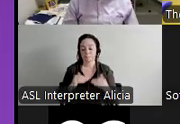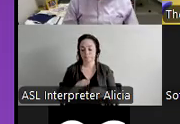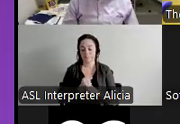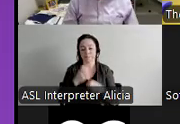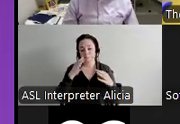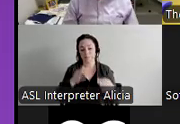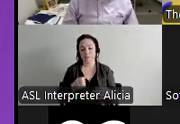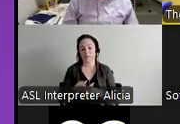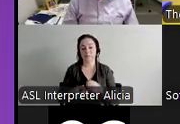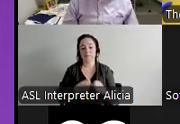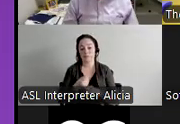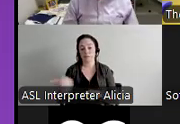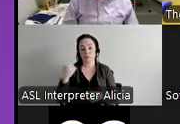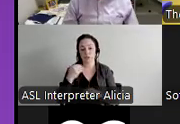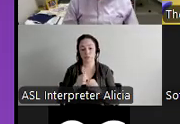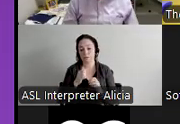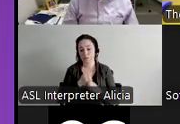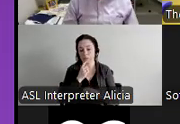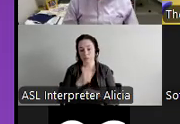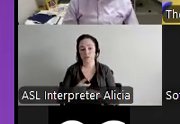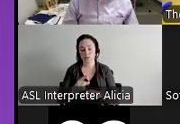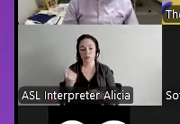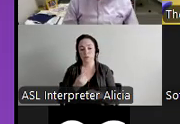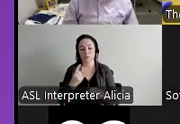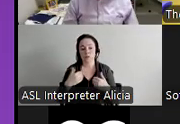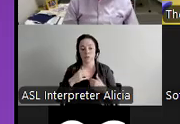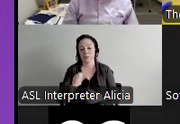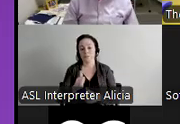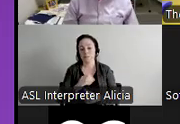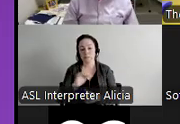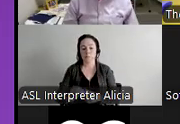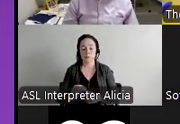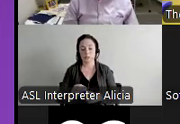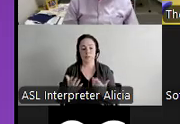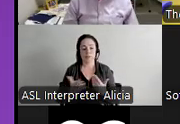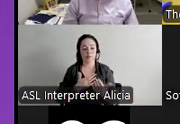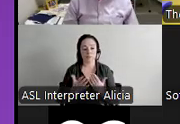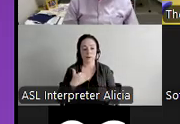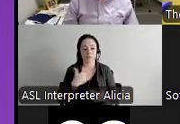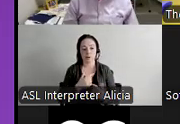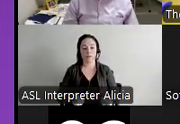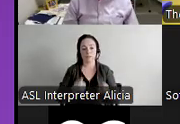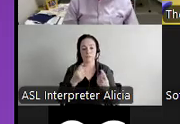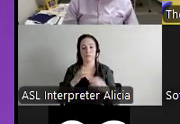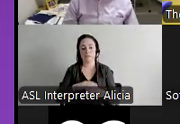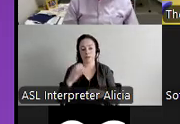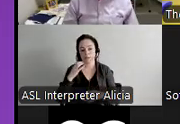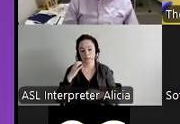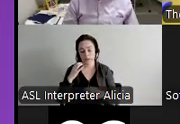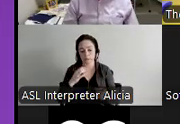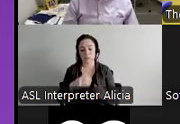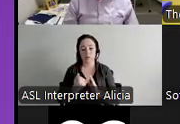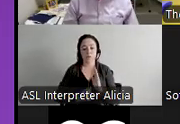couple years ago to ensure that we always have 10% of our whatever we have spent on capital